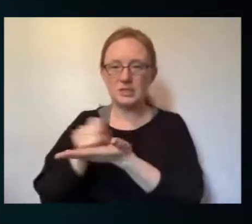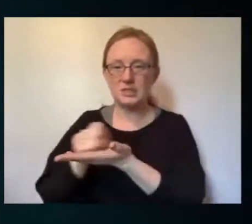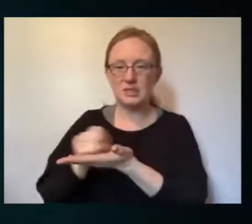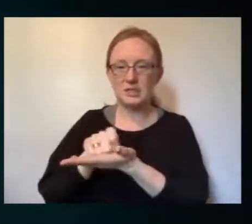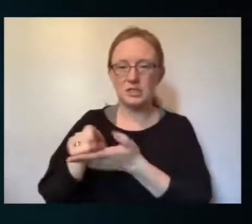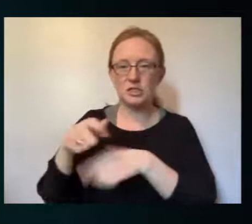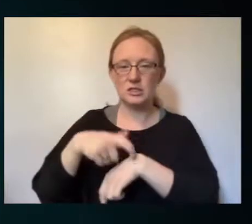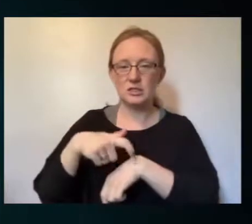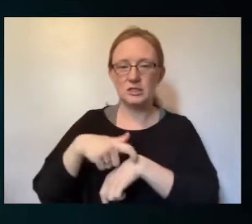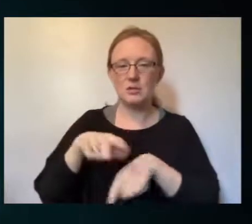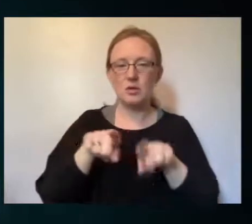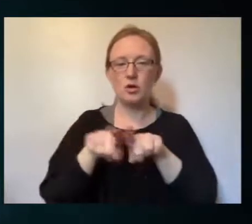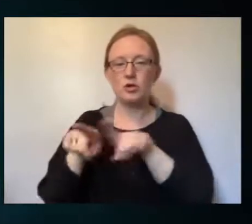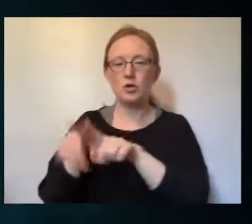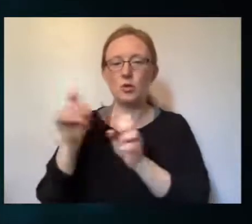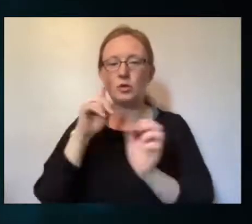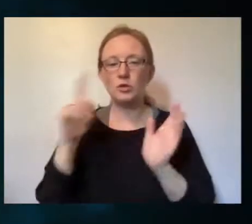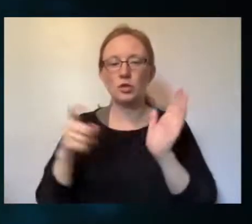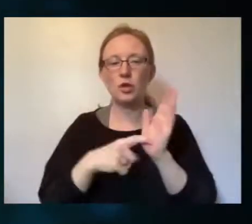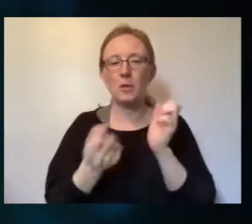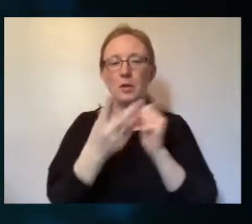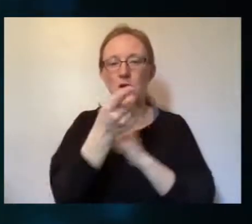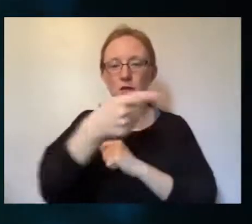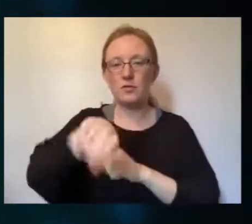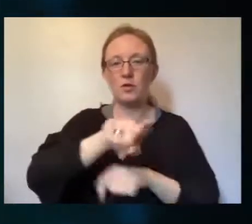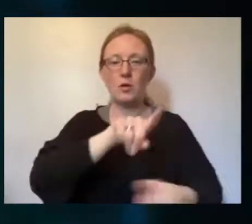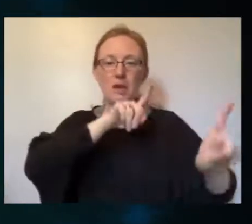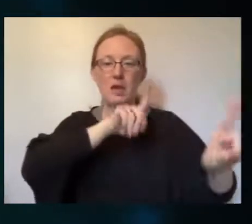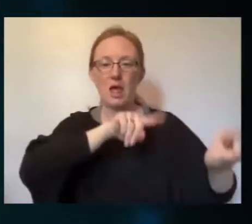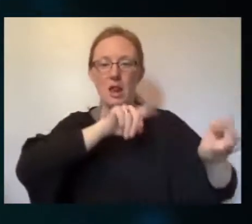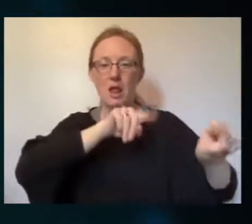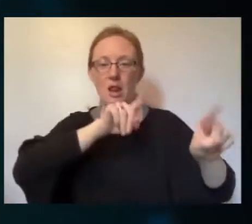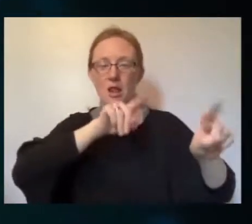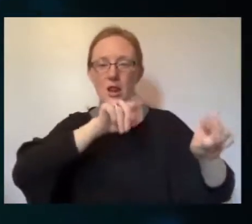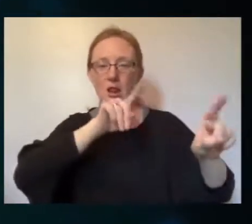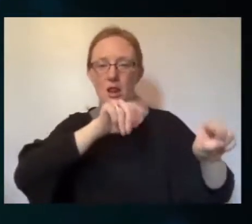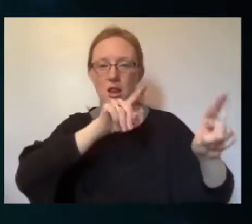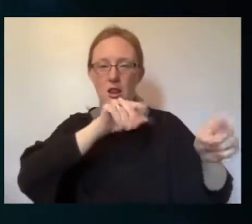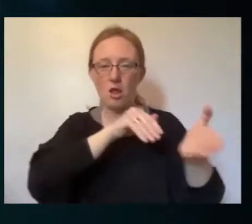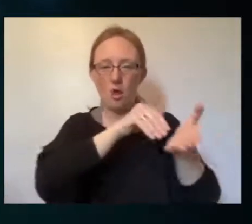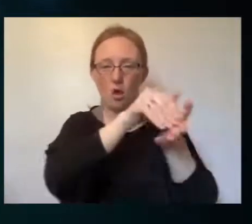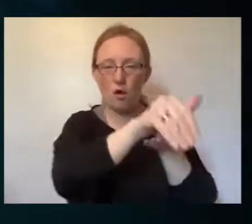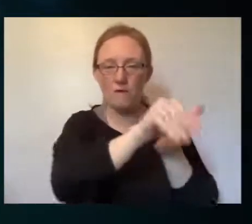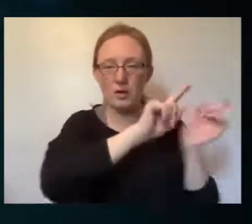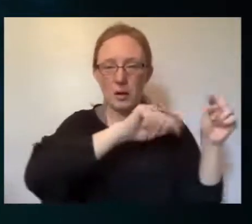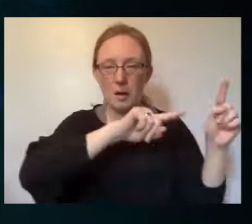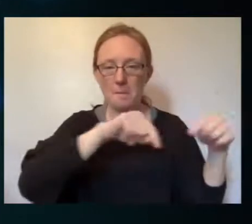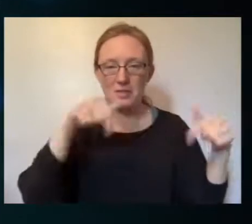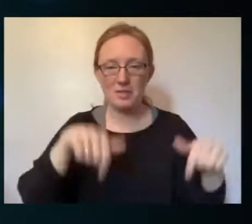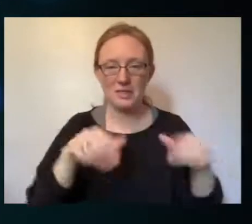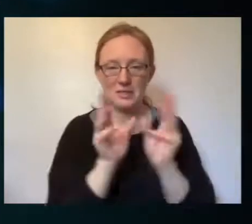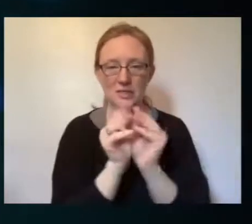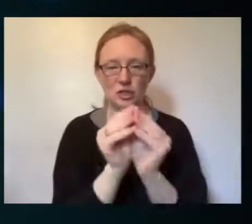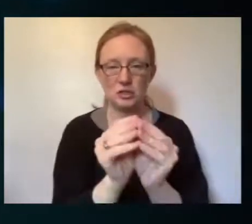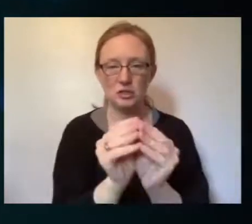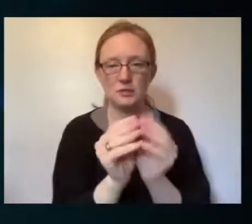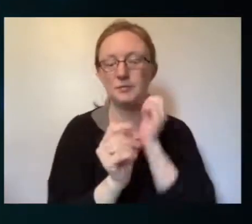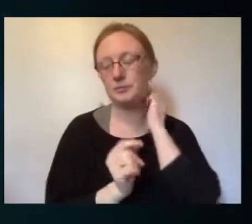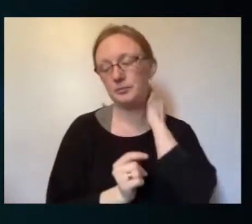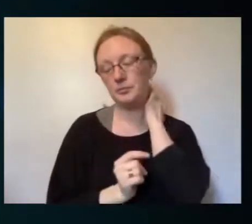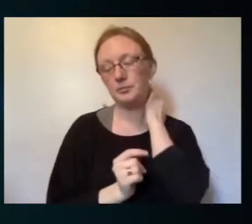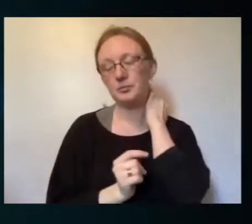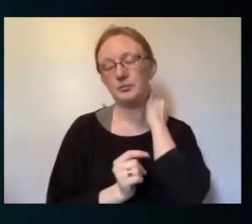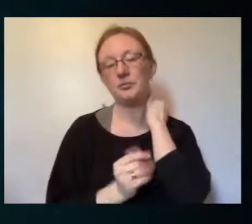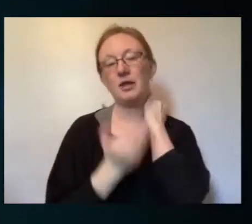want to acknowledge many of you who have been attending these equity talk sessions. And we also are very grateful to